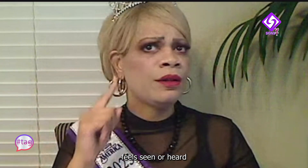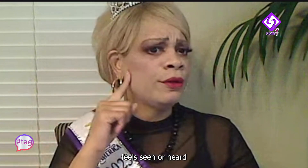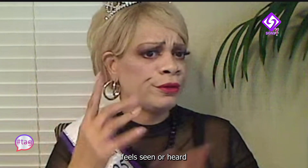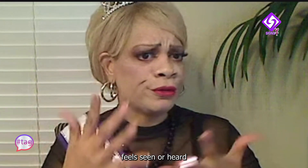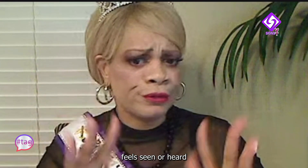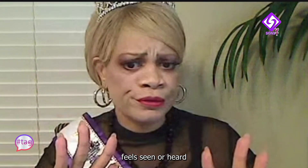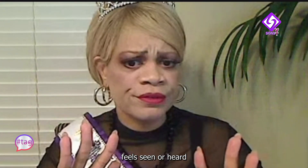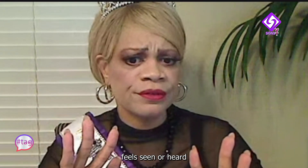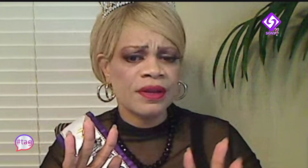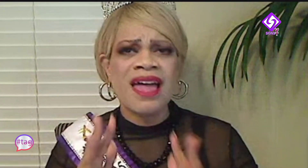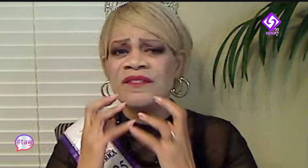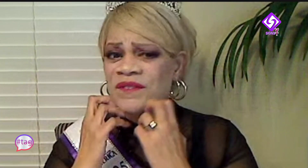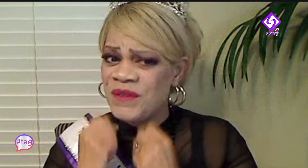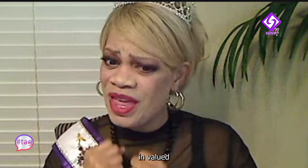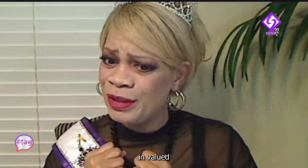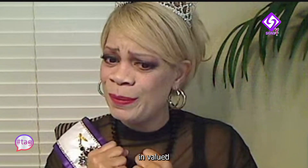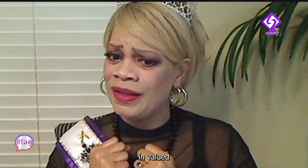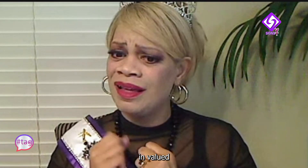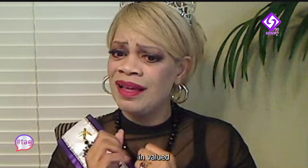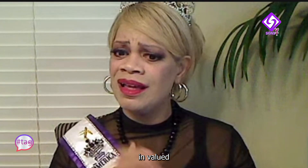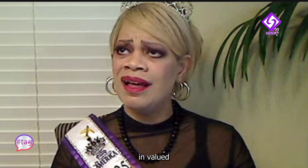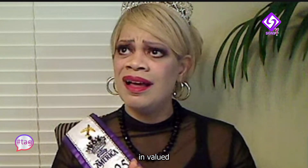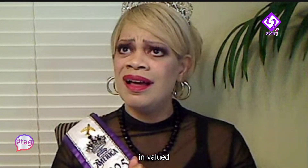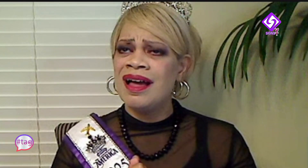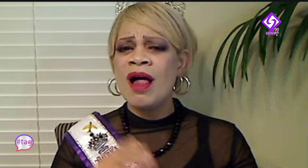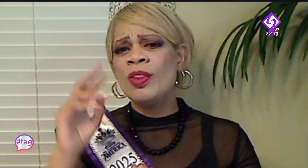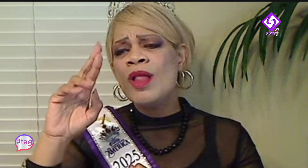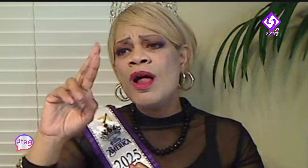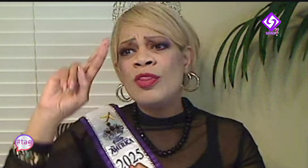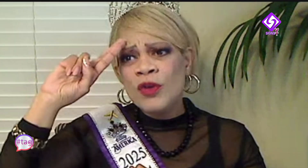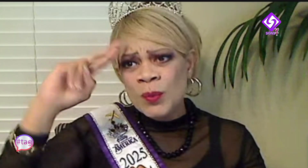feels seen, heard, and valued.